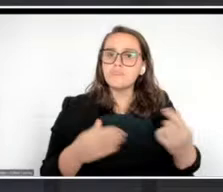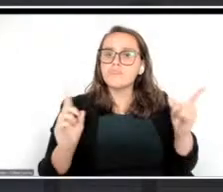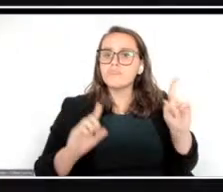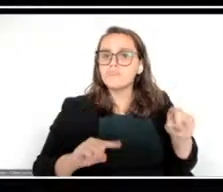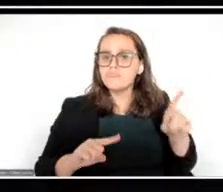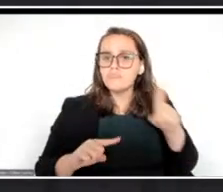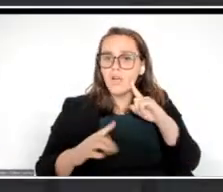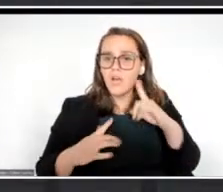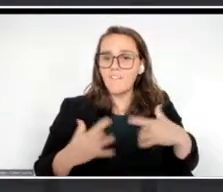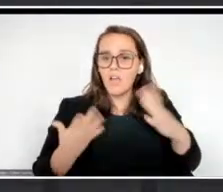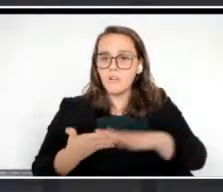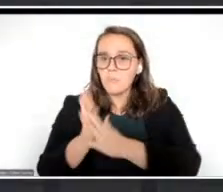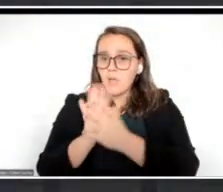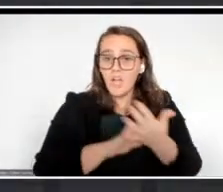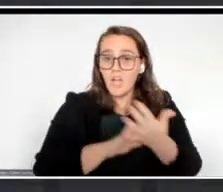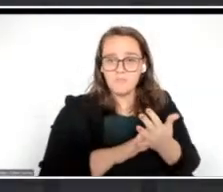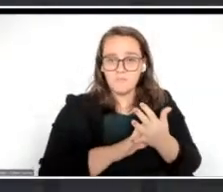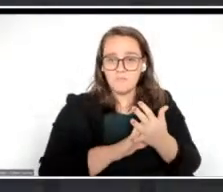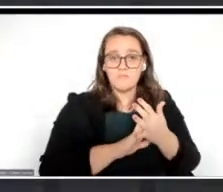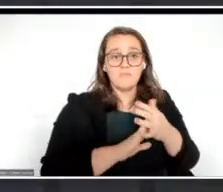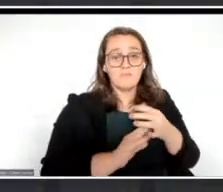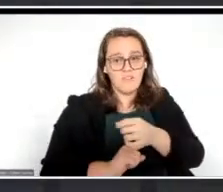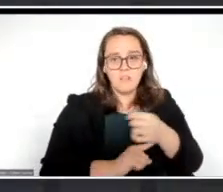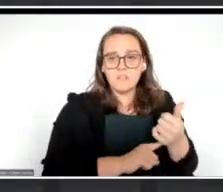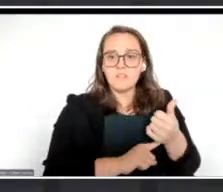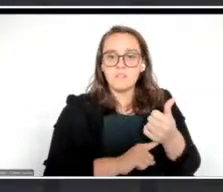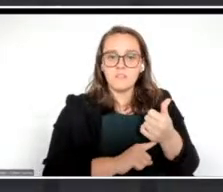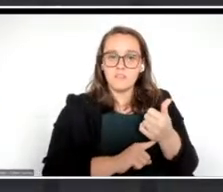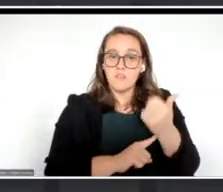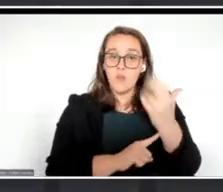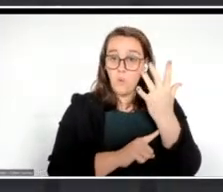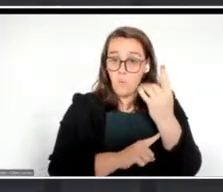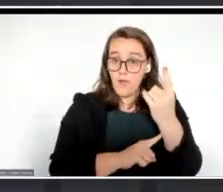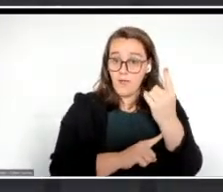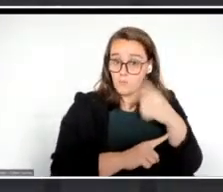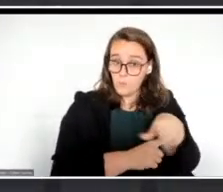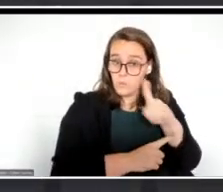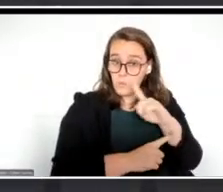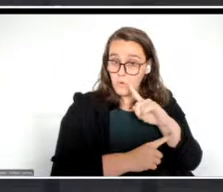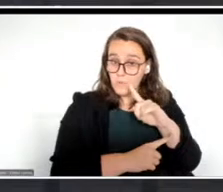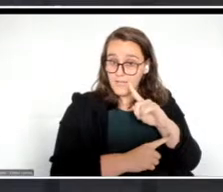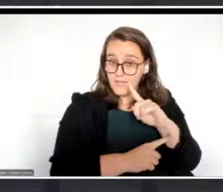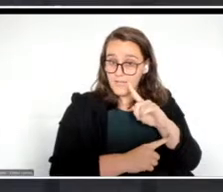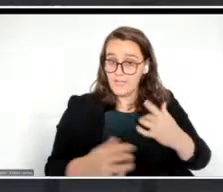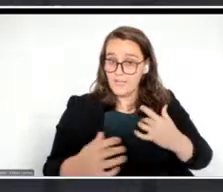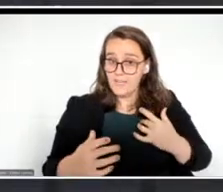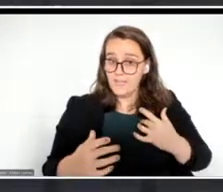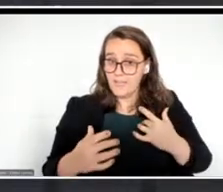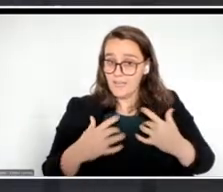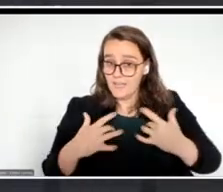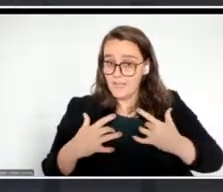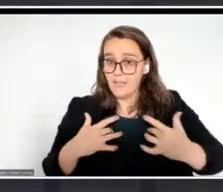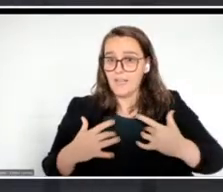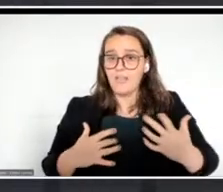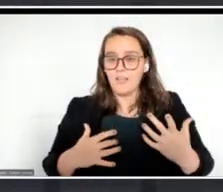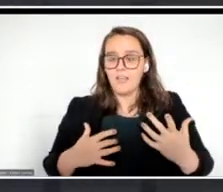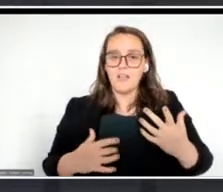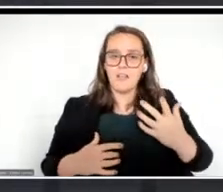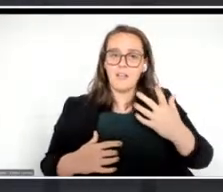something else. Why were we alarmed? Right. The president wanted to lead tens of thousands of people to the